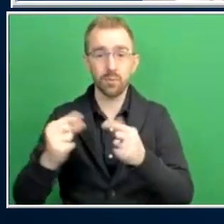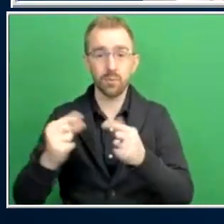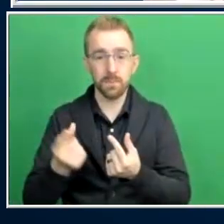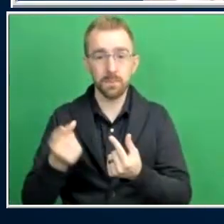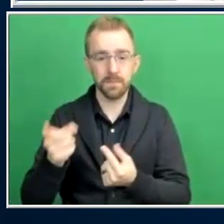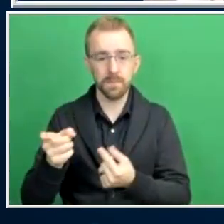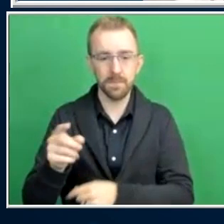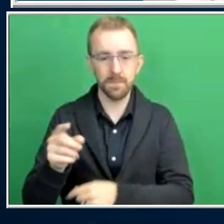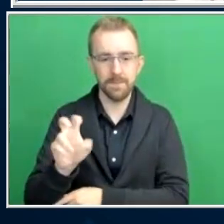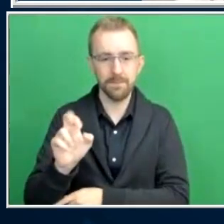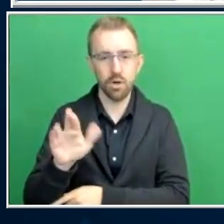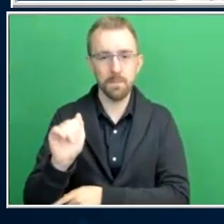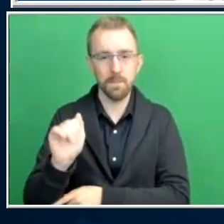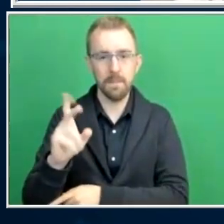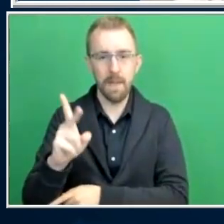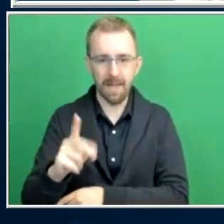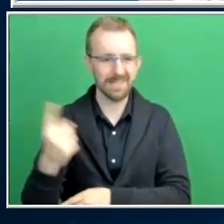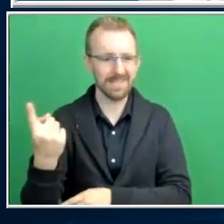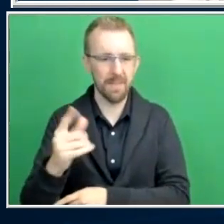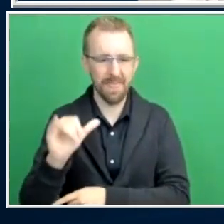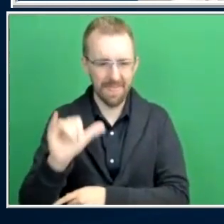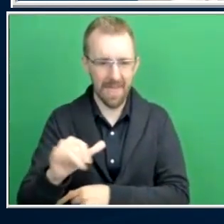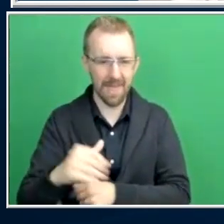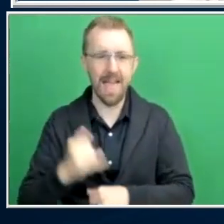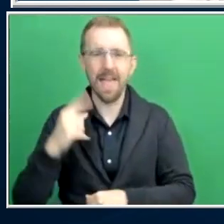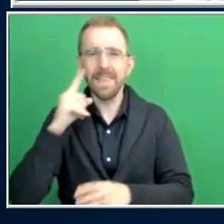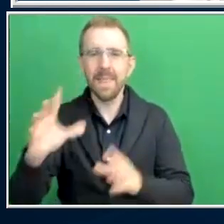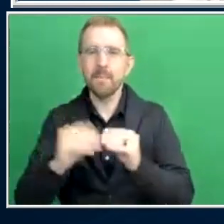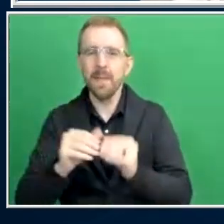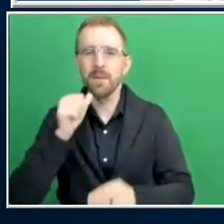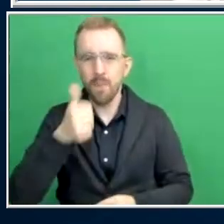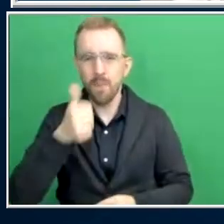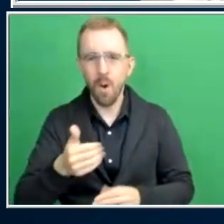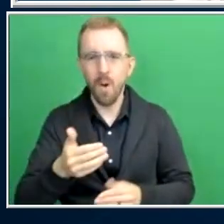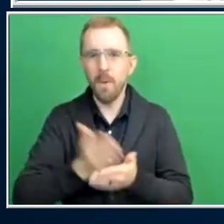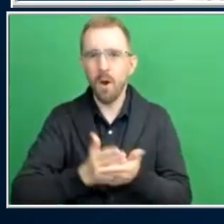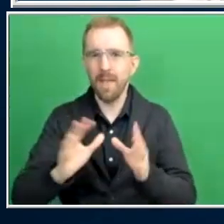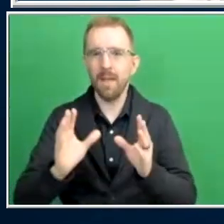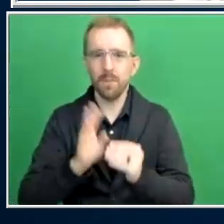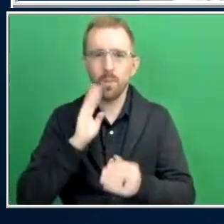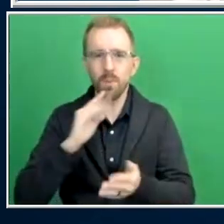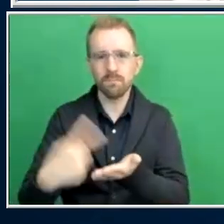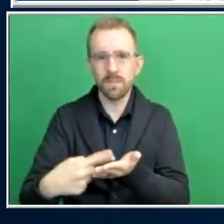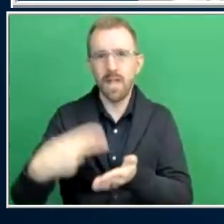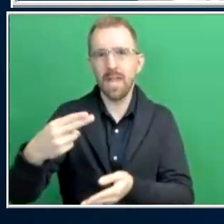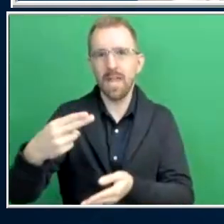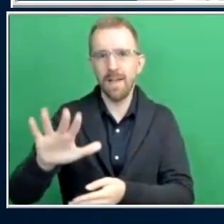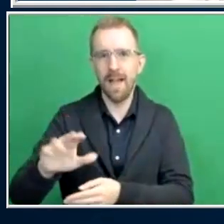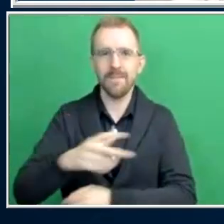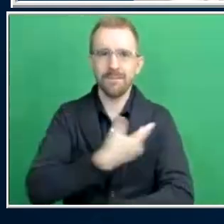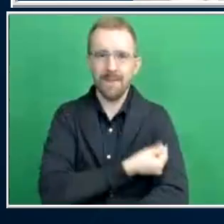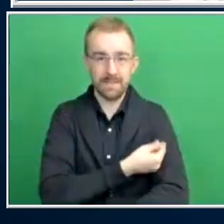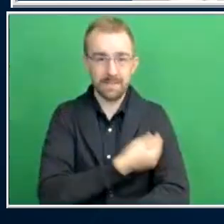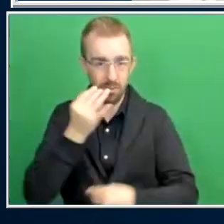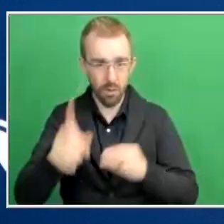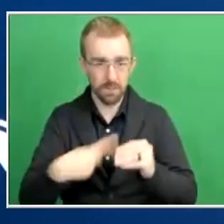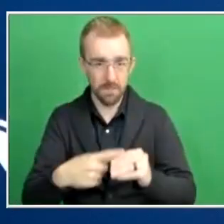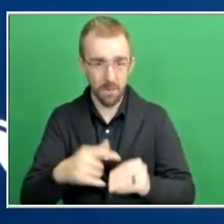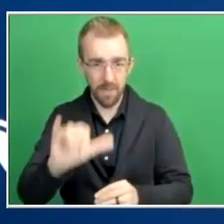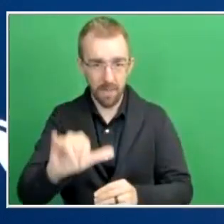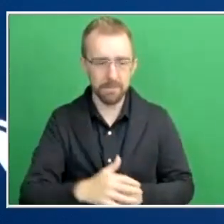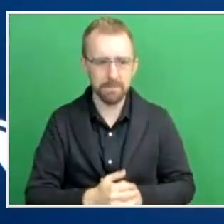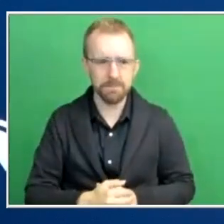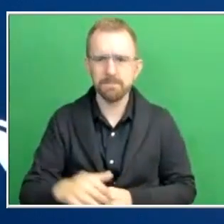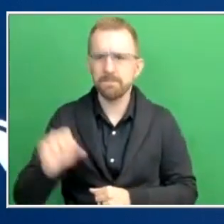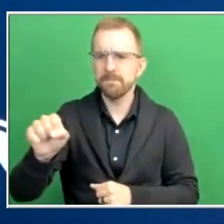I think mm-hmm. that's right, something like that, meets tomorrow, and part of their meeting will be to discuss the H5 vaccines. Thoughts about how that's gonna go? Yeah, I think it's important